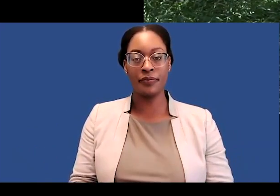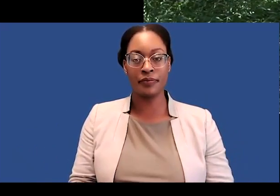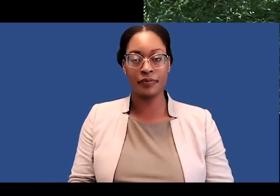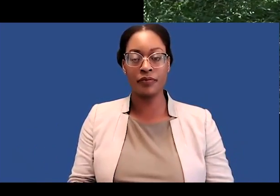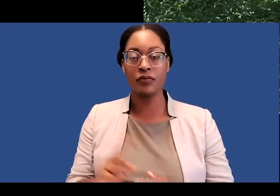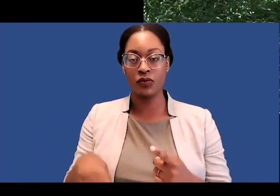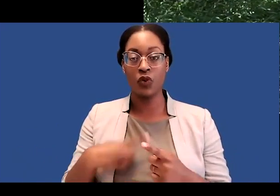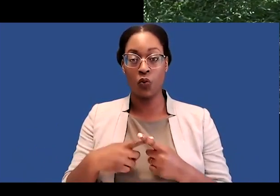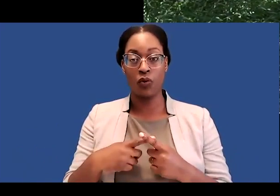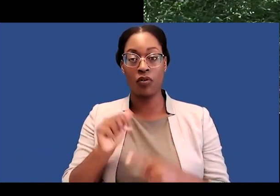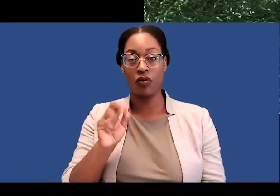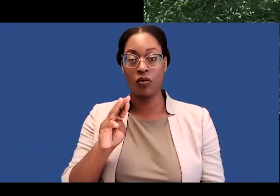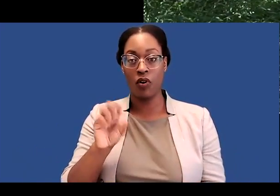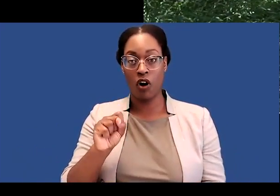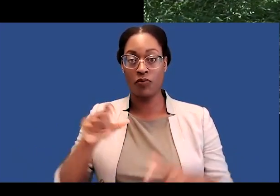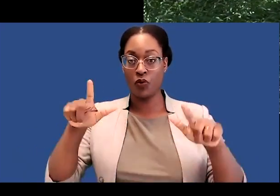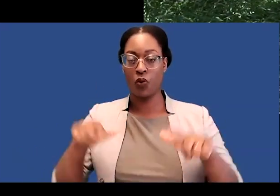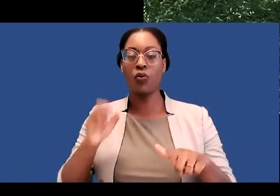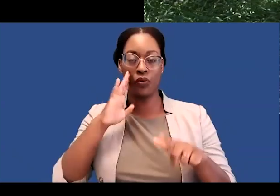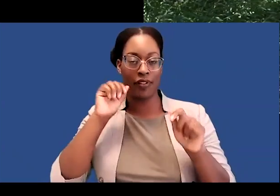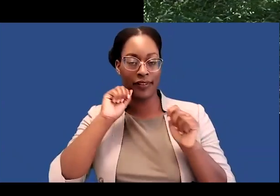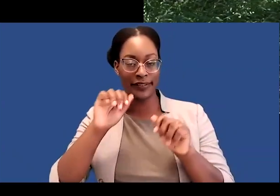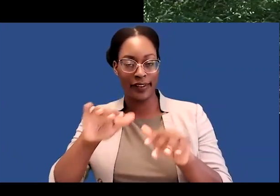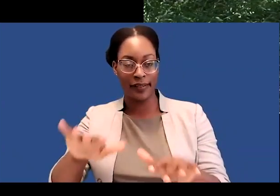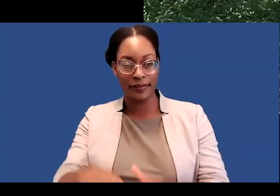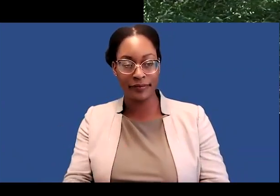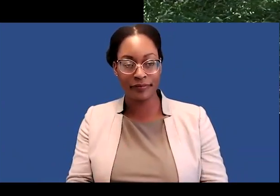Exhale, lower the hands down, out to your sides.